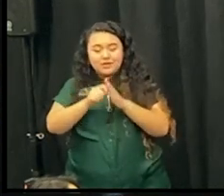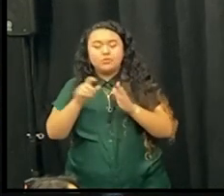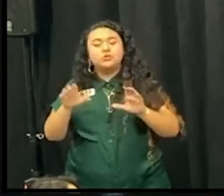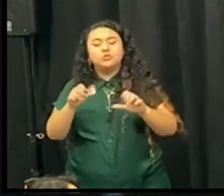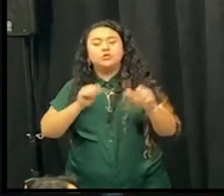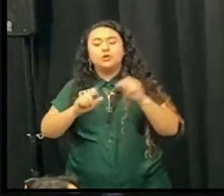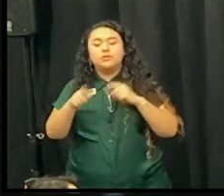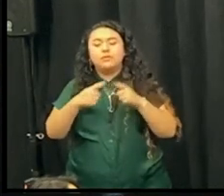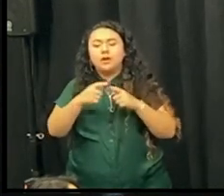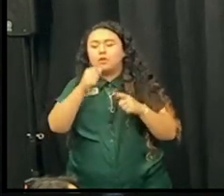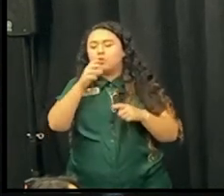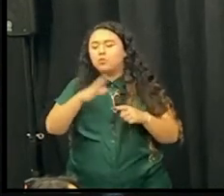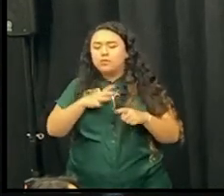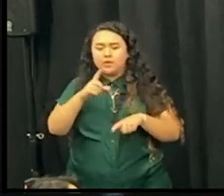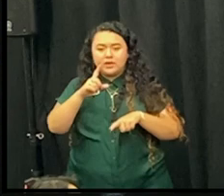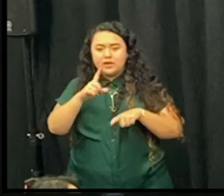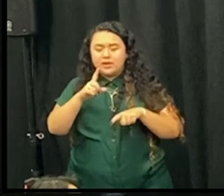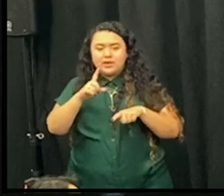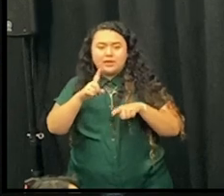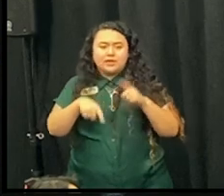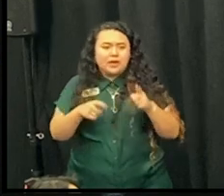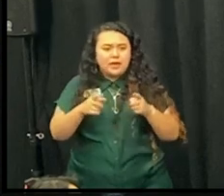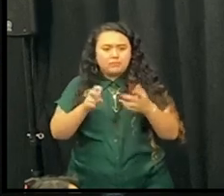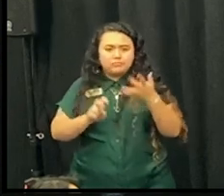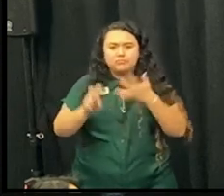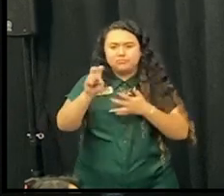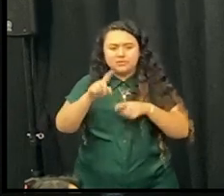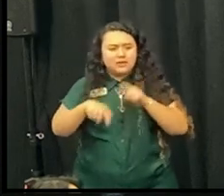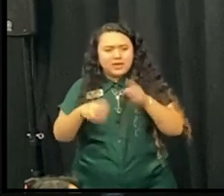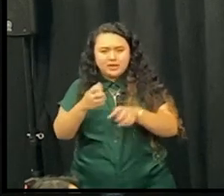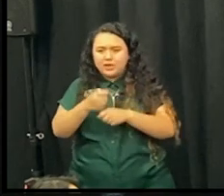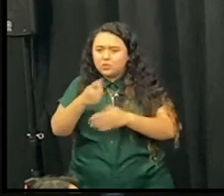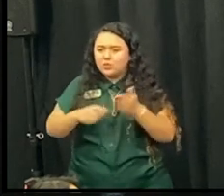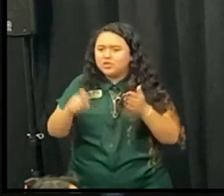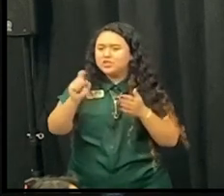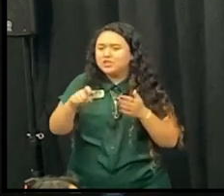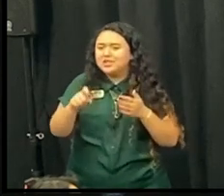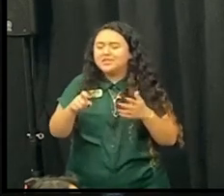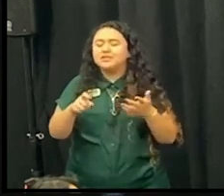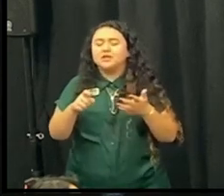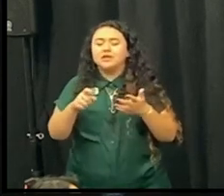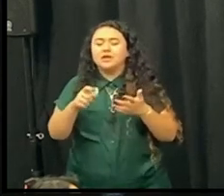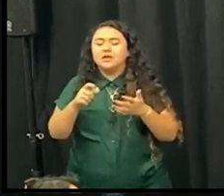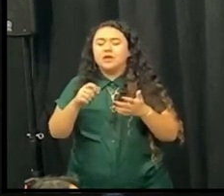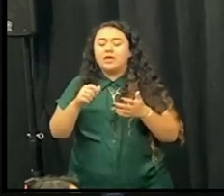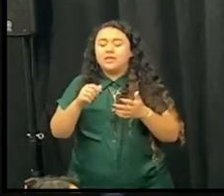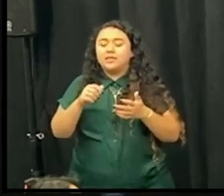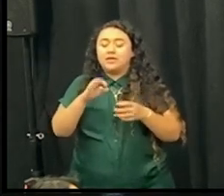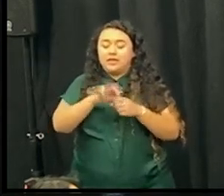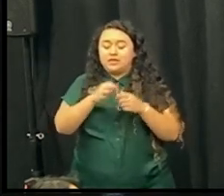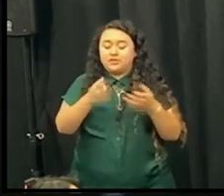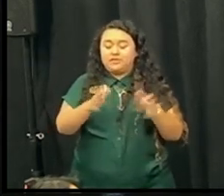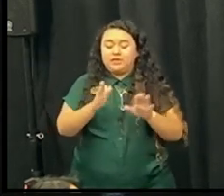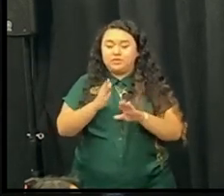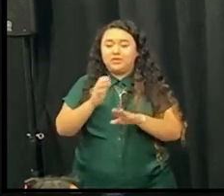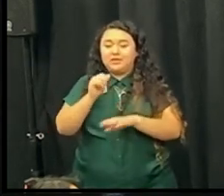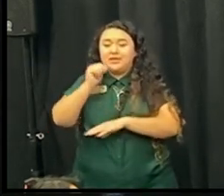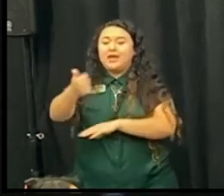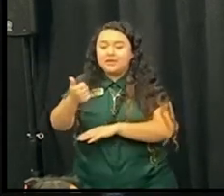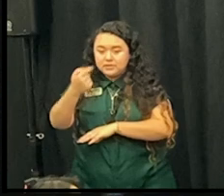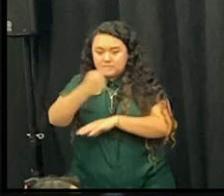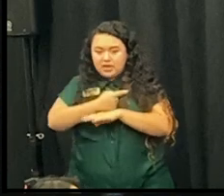about a woman who kind of can't get a break and can't get what she needs. And there's, you know, the morning after the election, we all came in, we